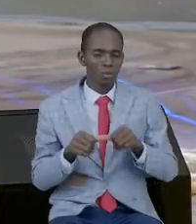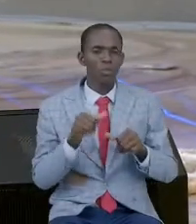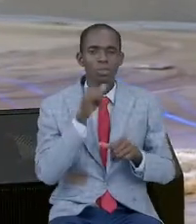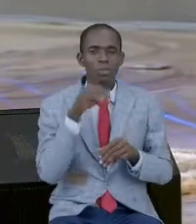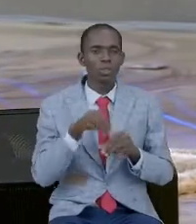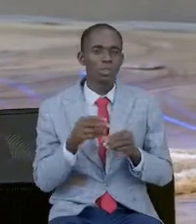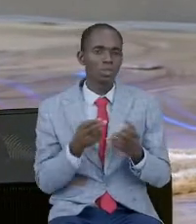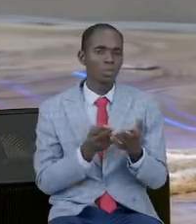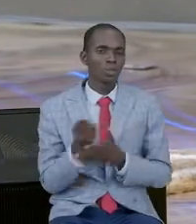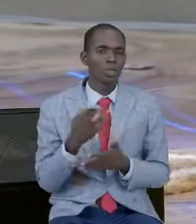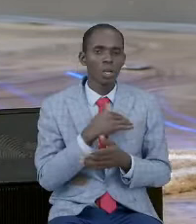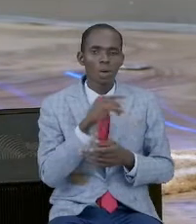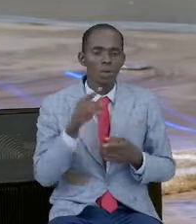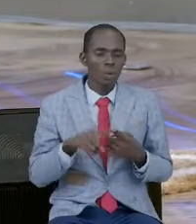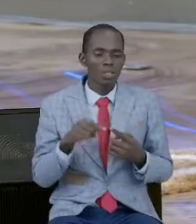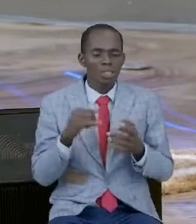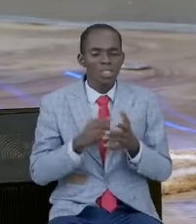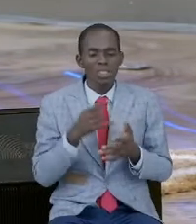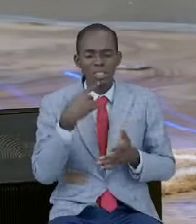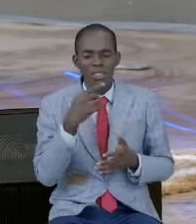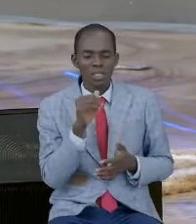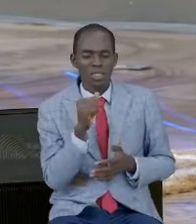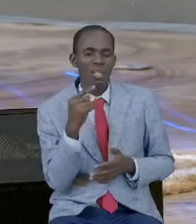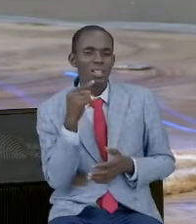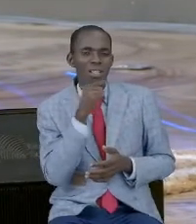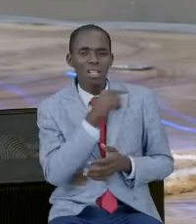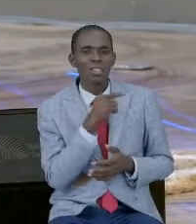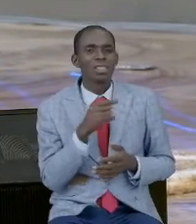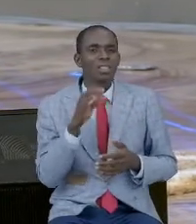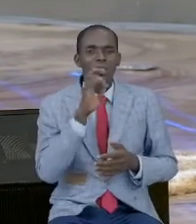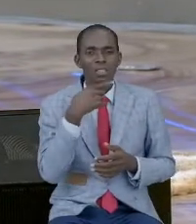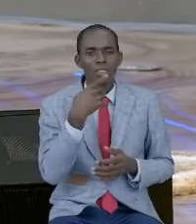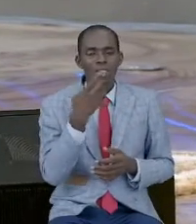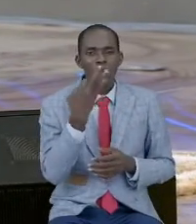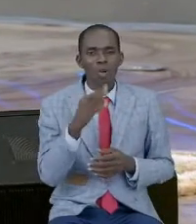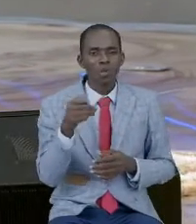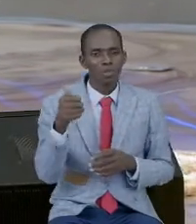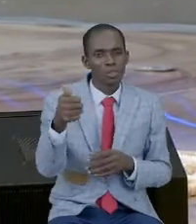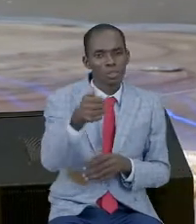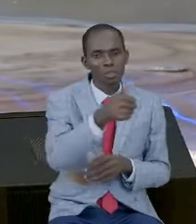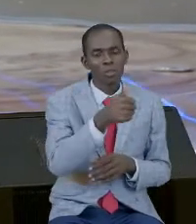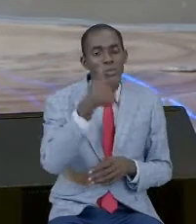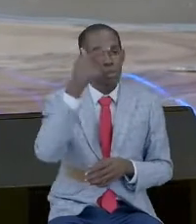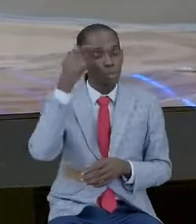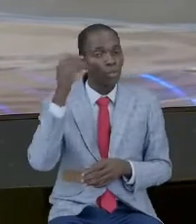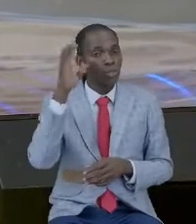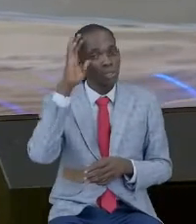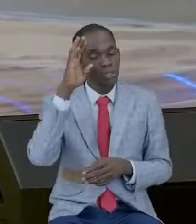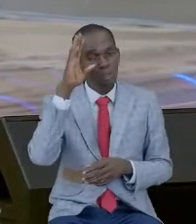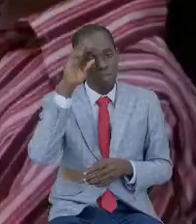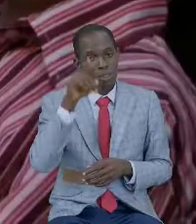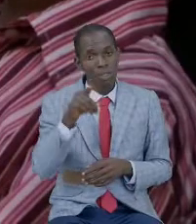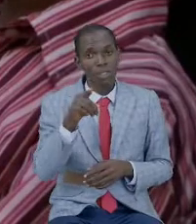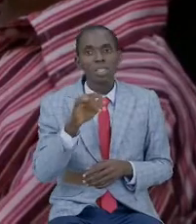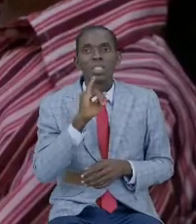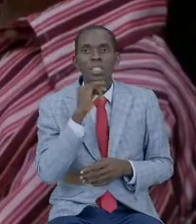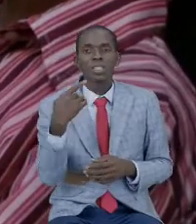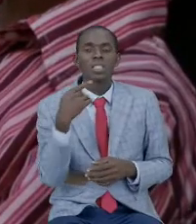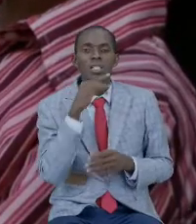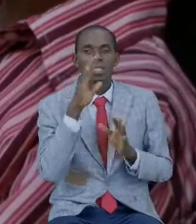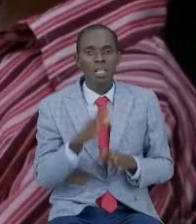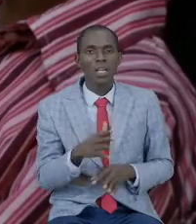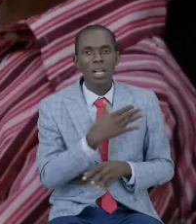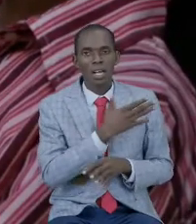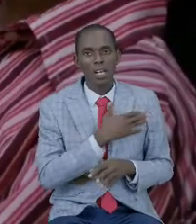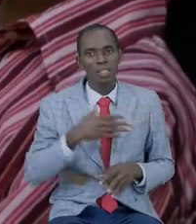he tells a lie, he speaks of his own, for he is a liar and the father of